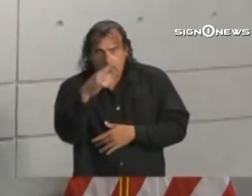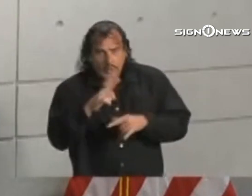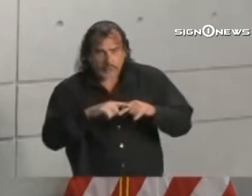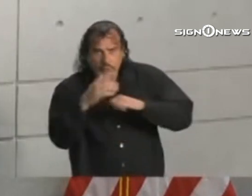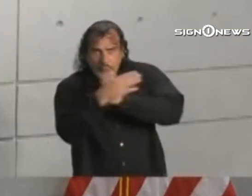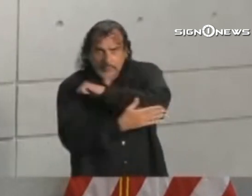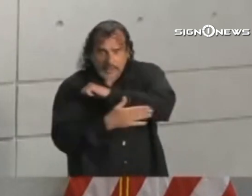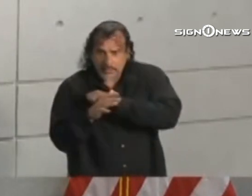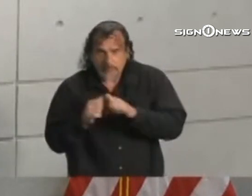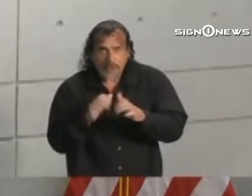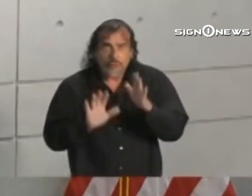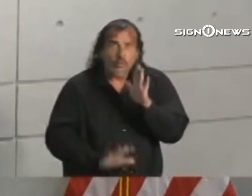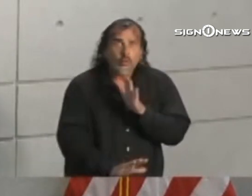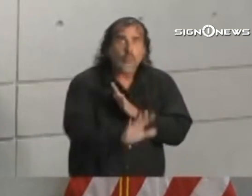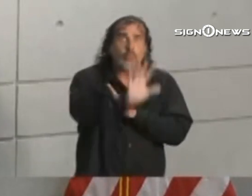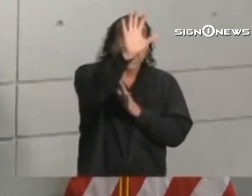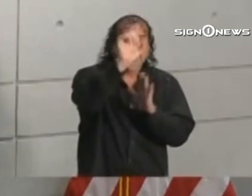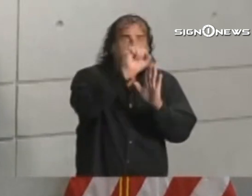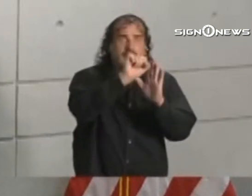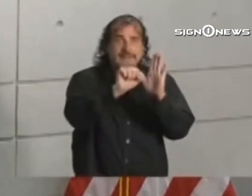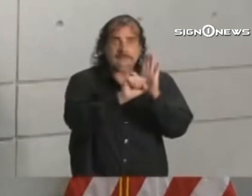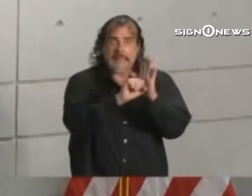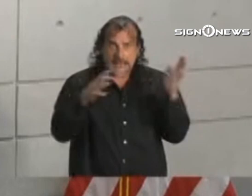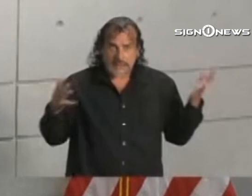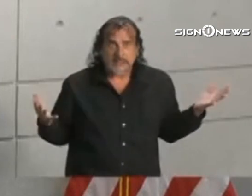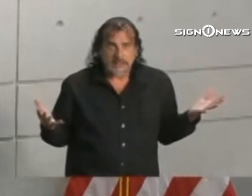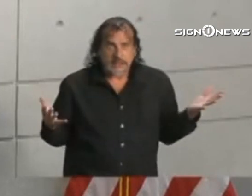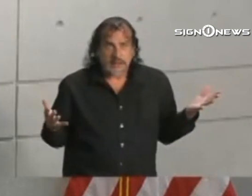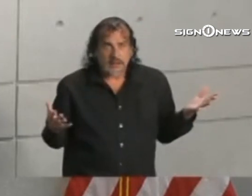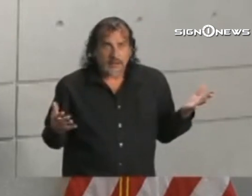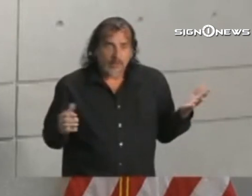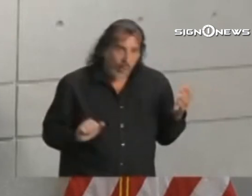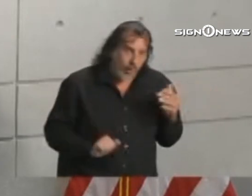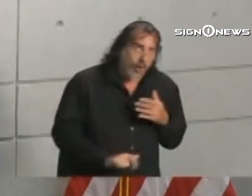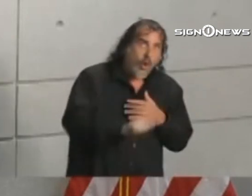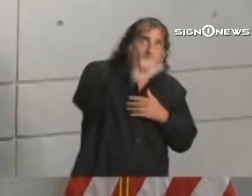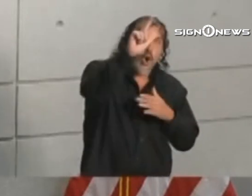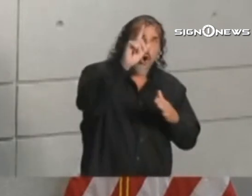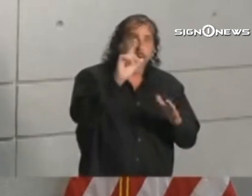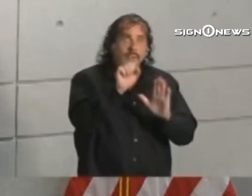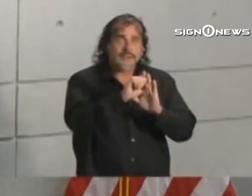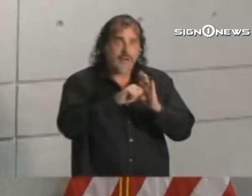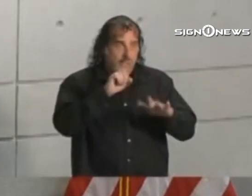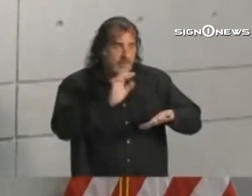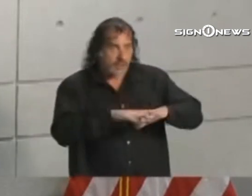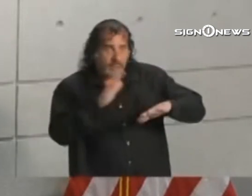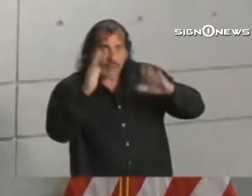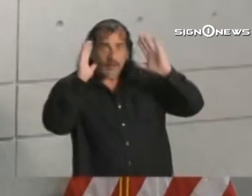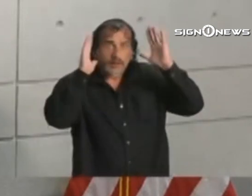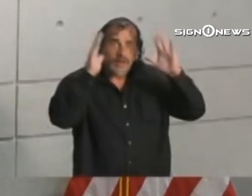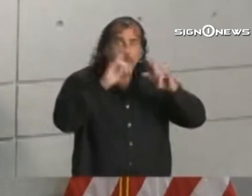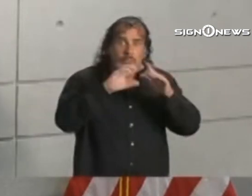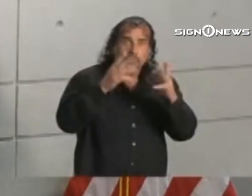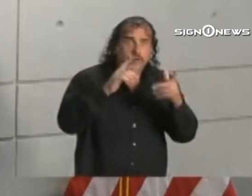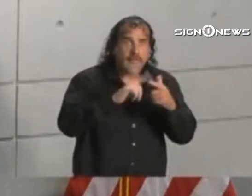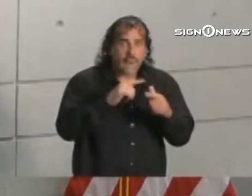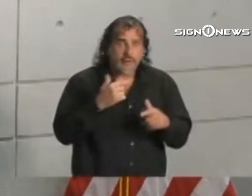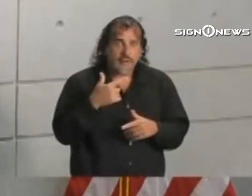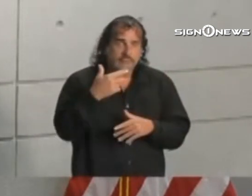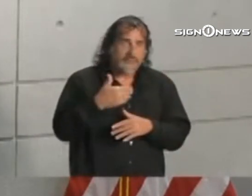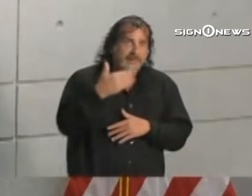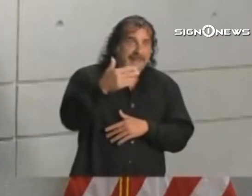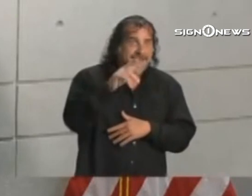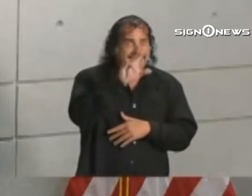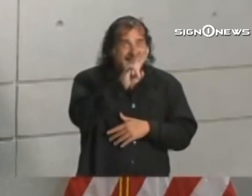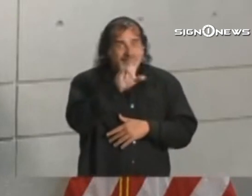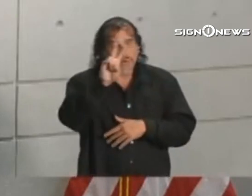but throughout the state of Mississippi. And so everybody in our state needs to be weather aware over the next 72 hours. Let me say that